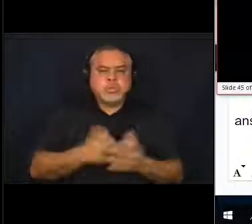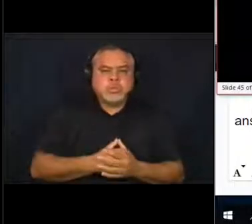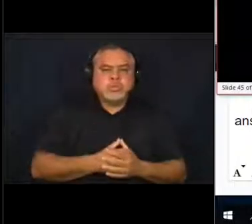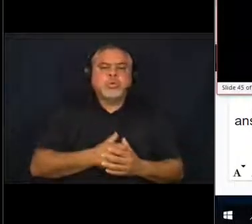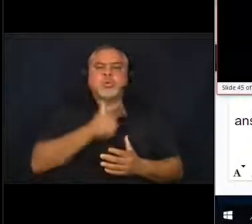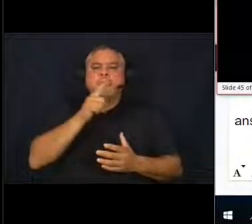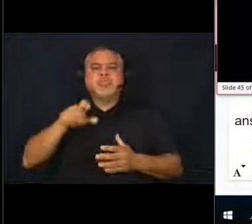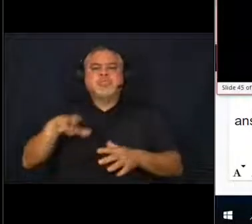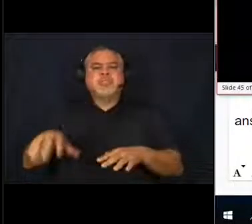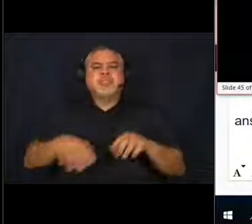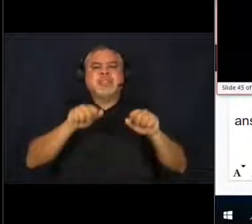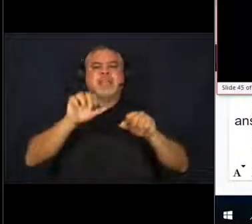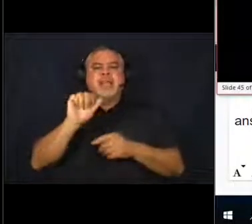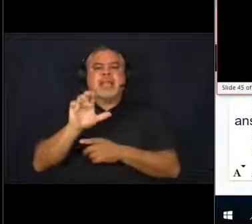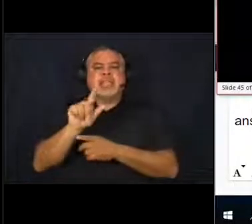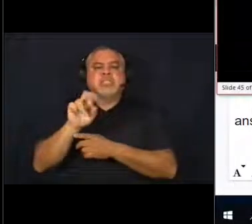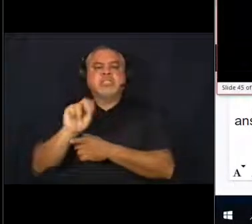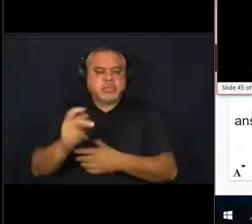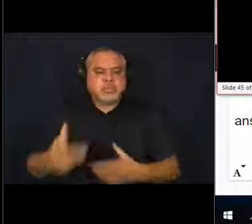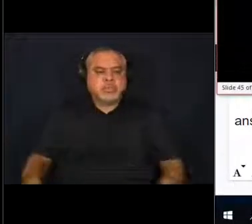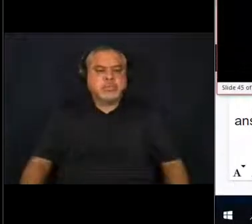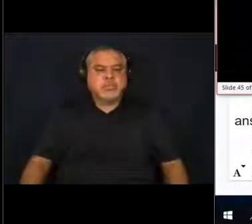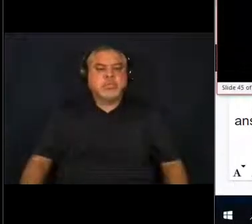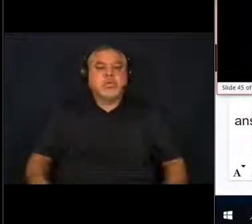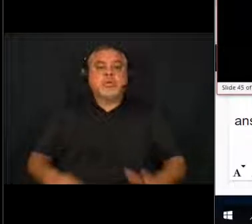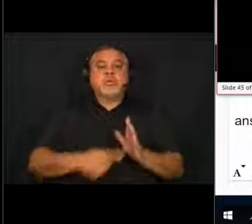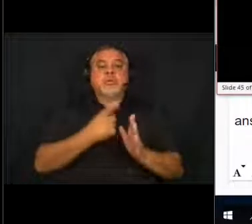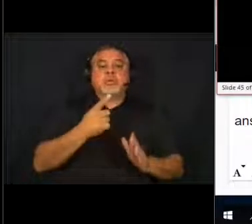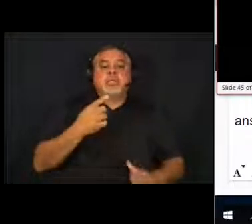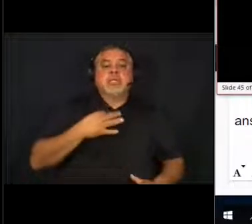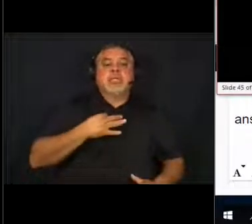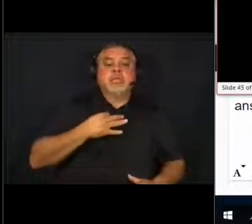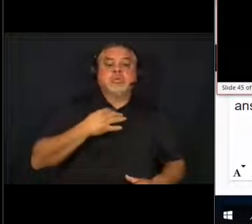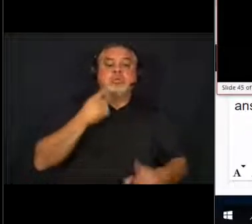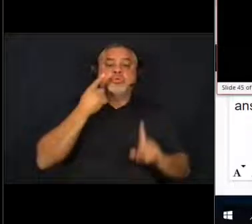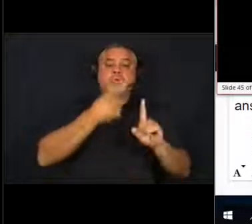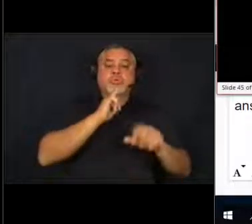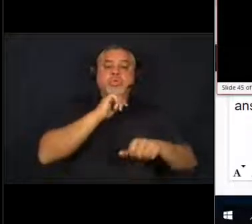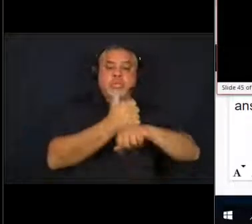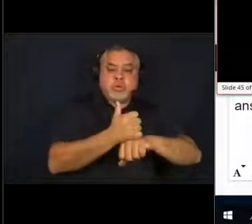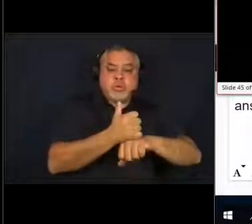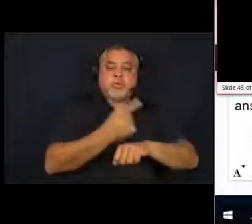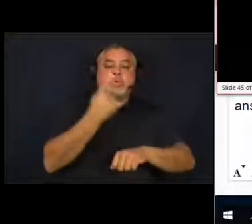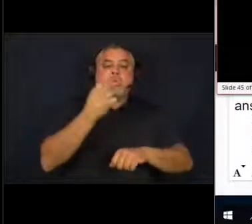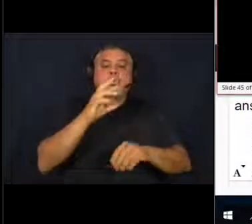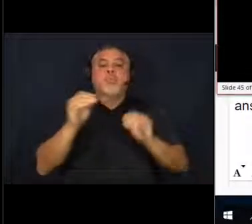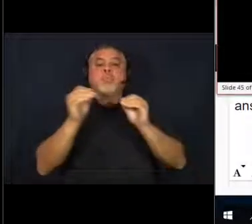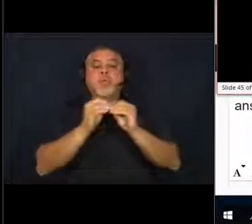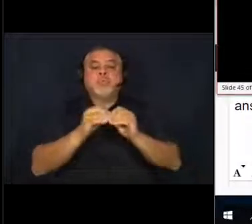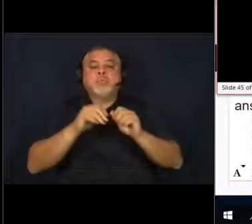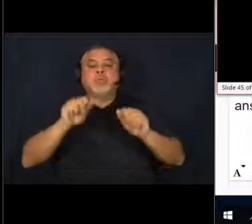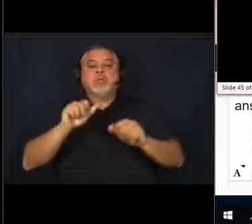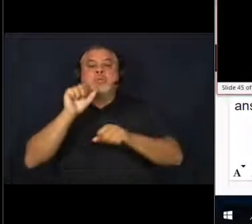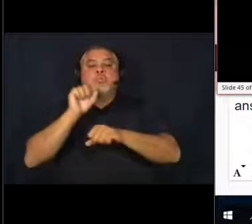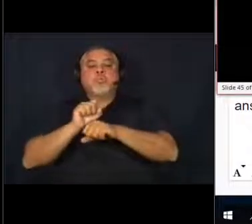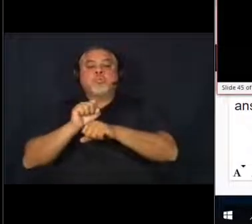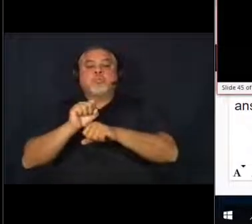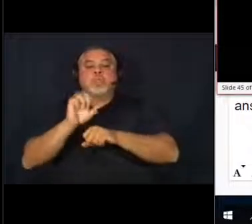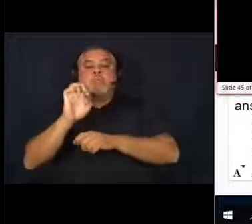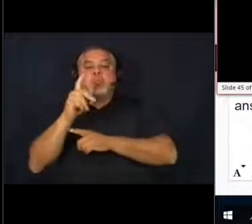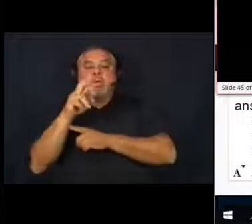take what action? Once the candidate's goals are established, one or more potential employers are